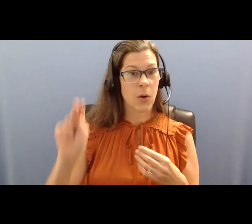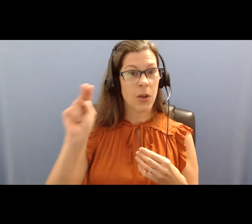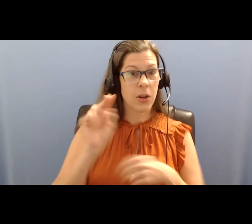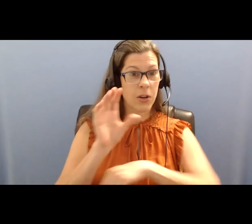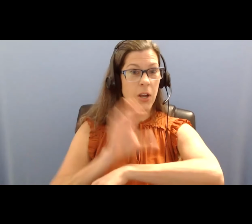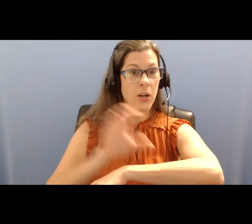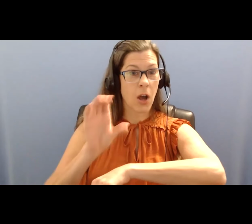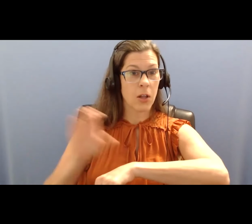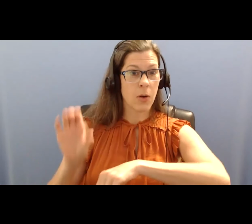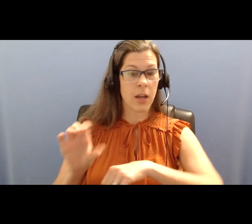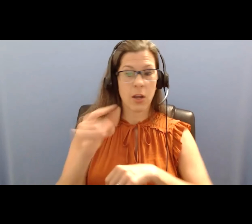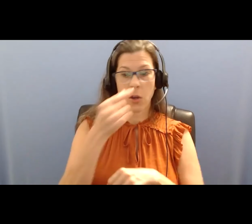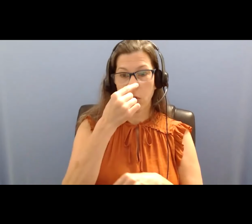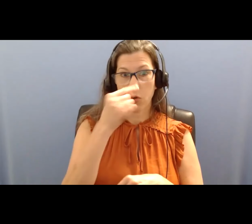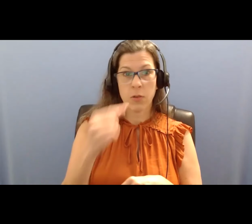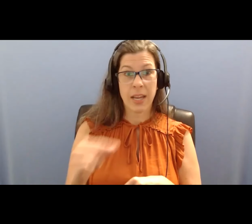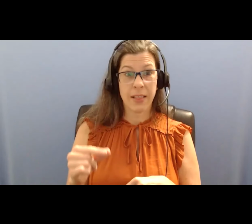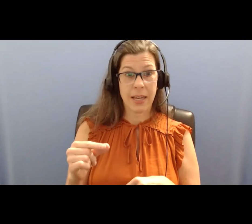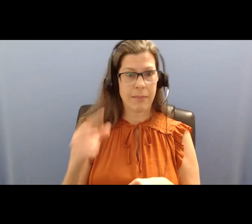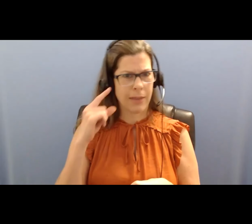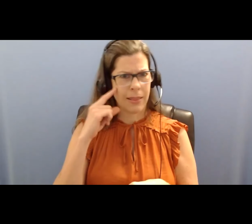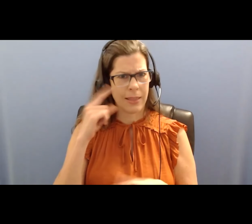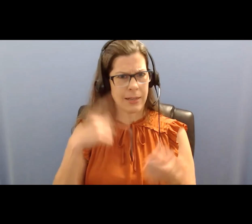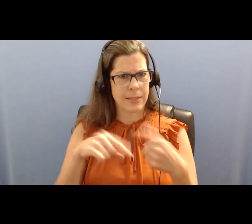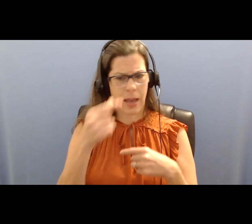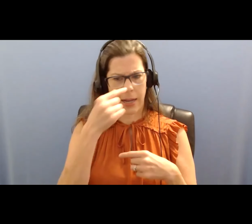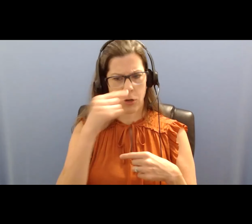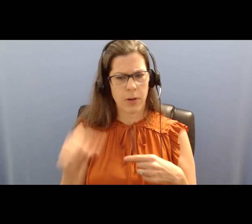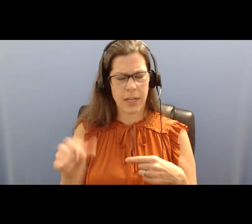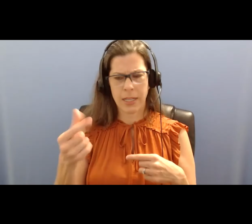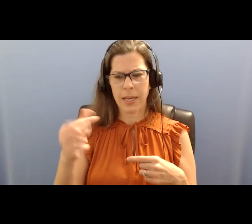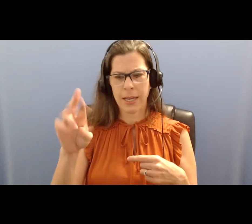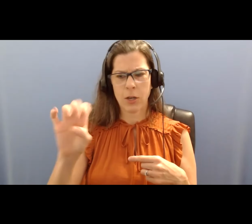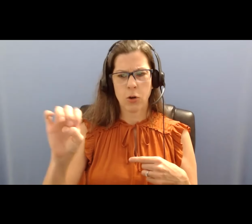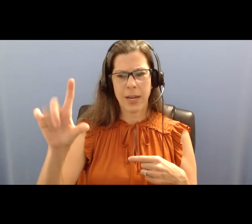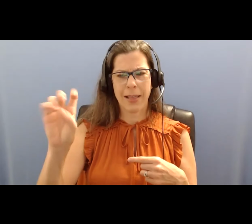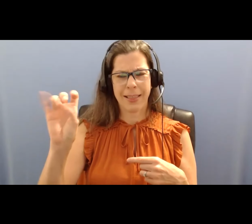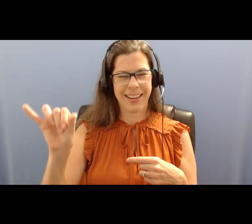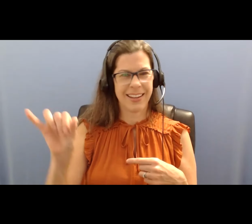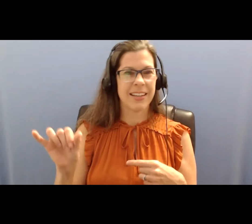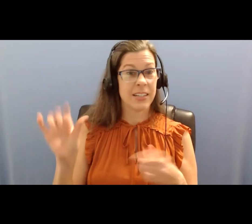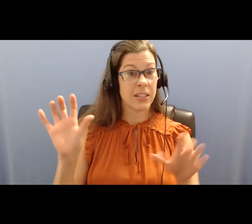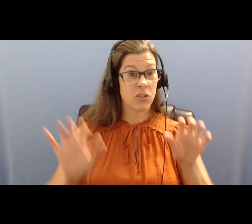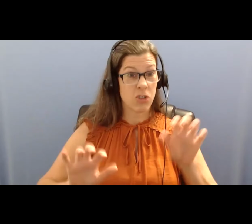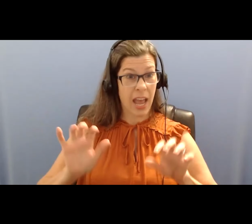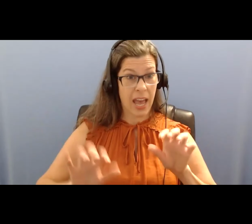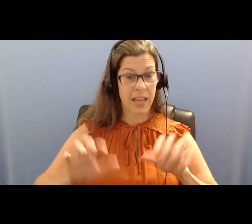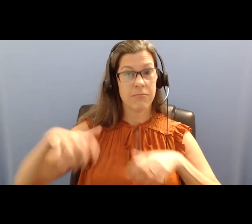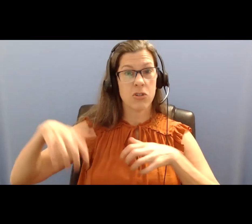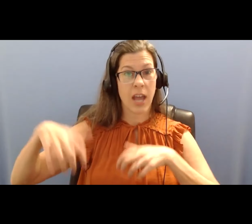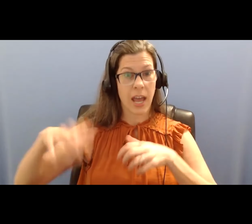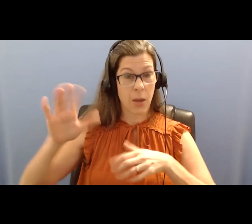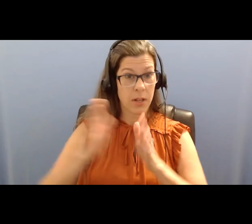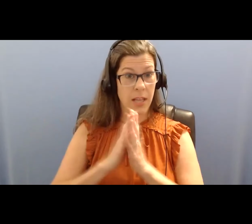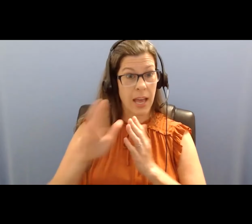in Greeley, Colorado. So I have this in the chat, but as a reminder, I'll ask all cameras